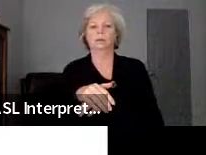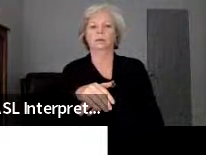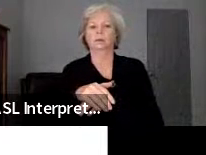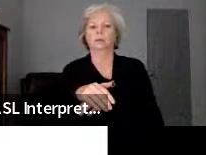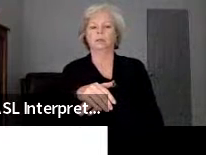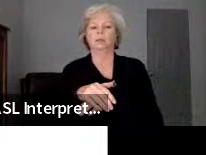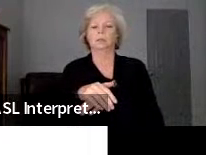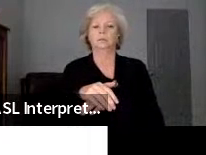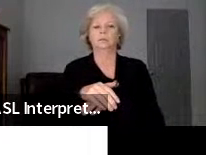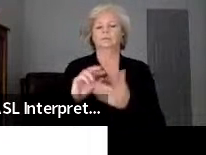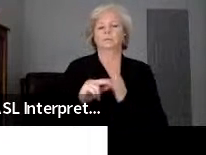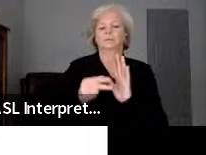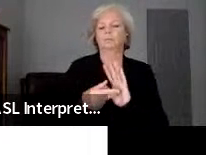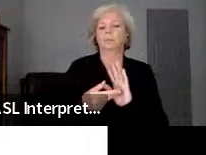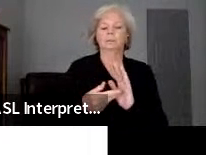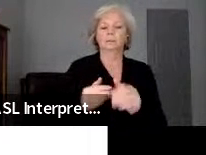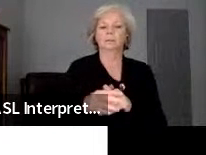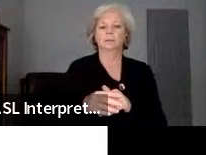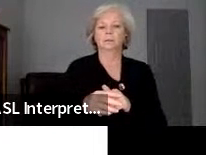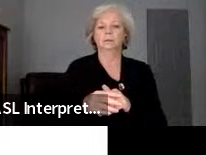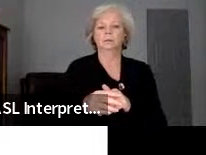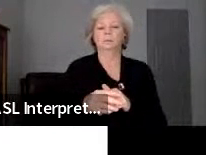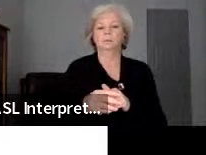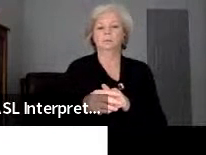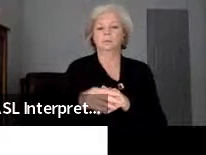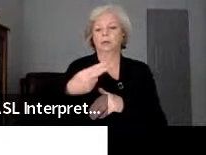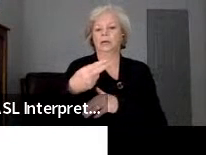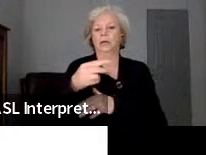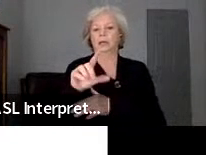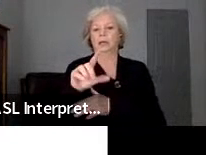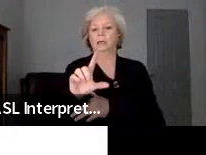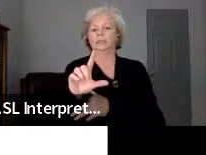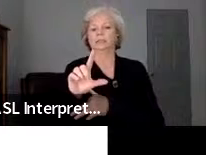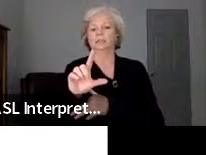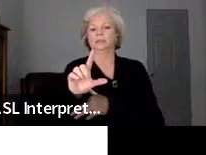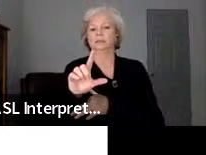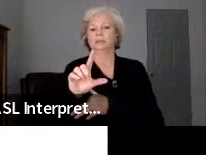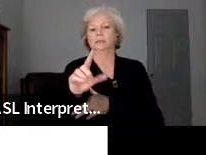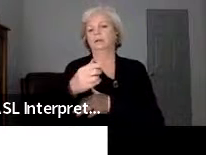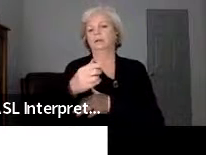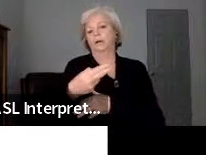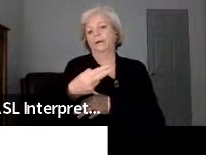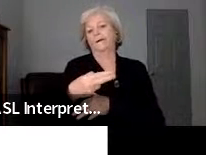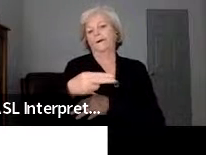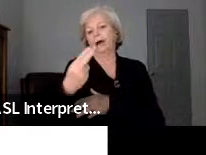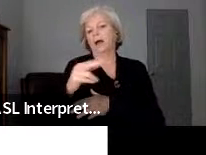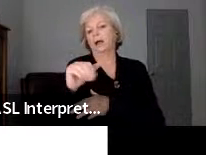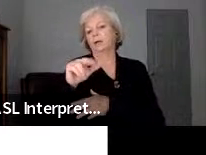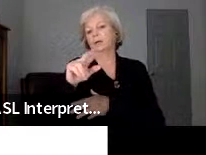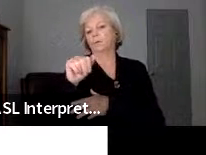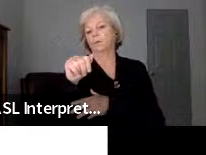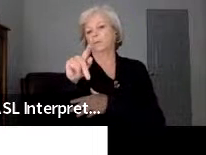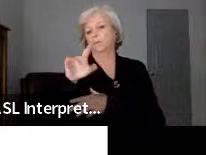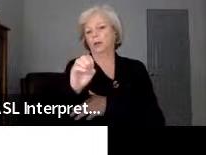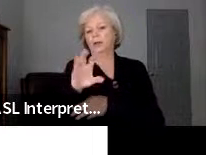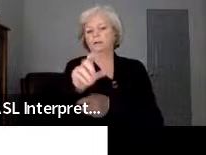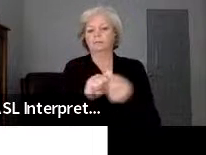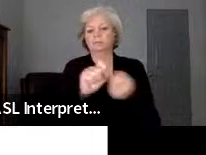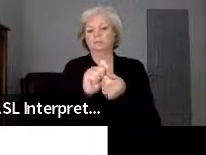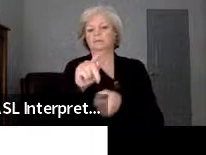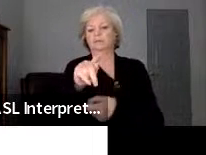is highlights the extreme high rates of vaccination among Pacific